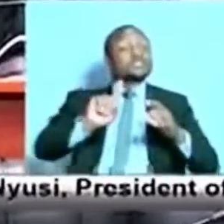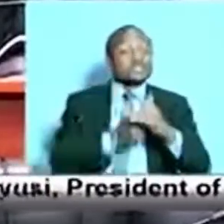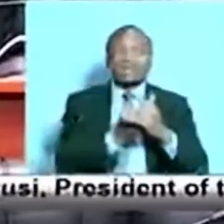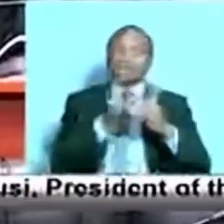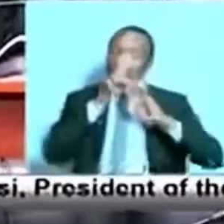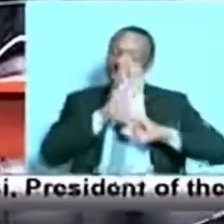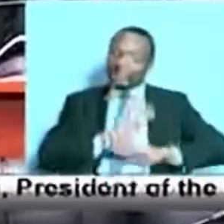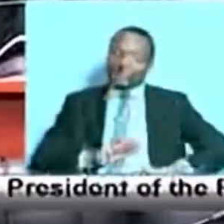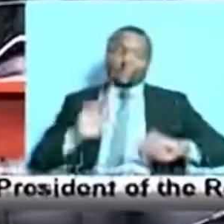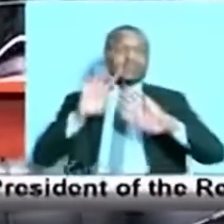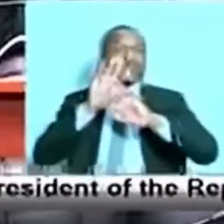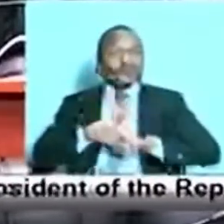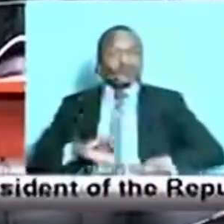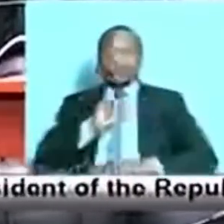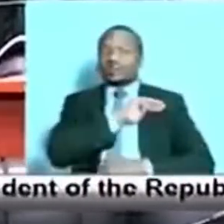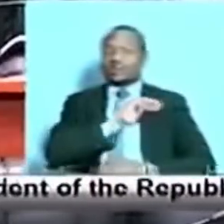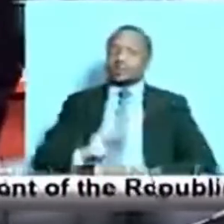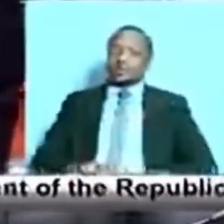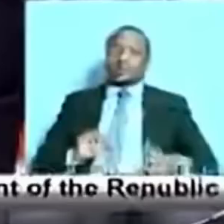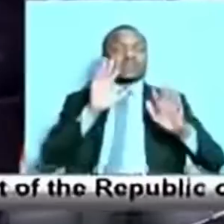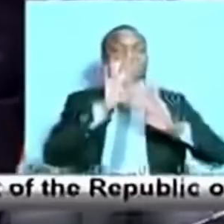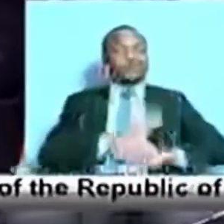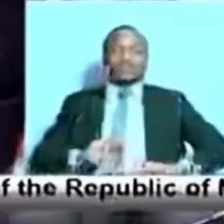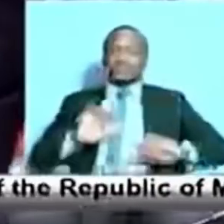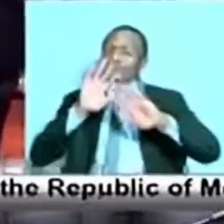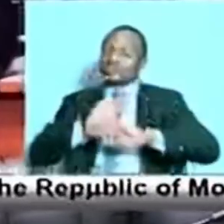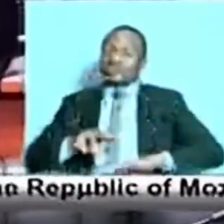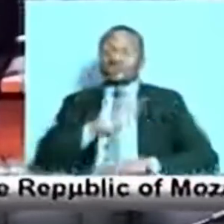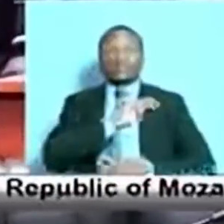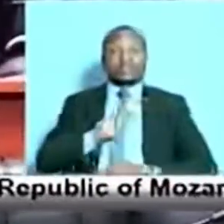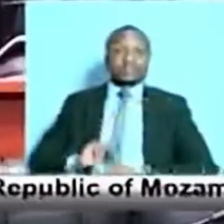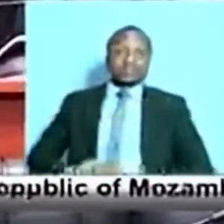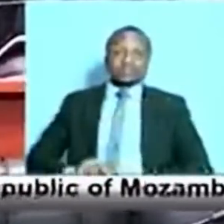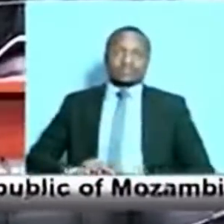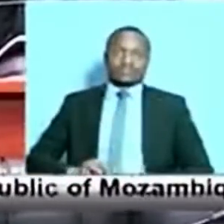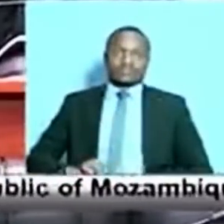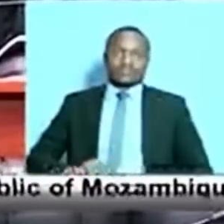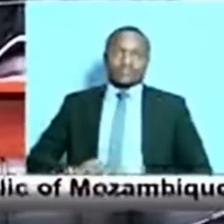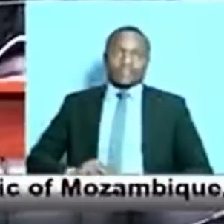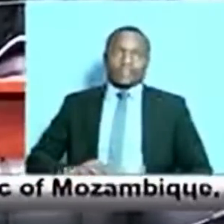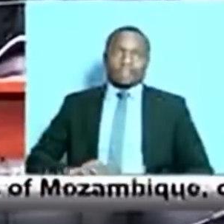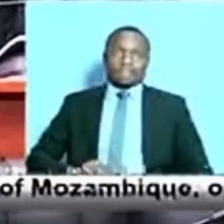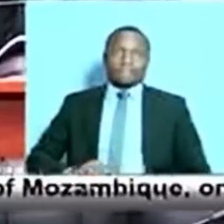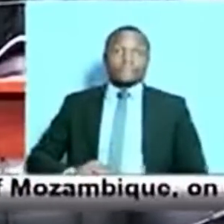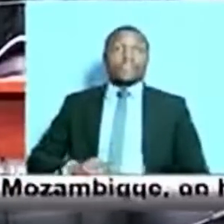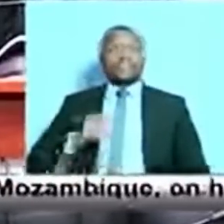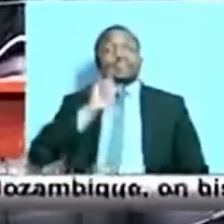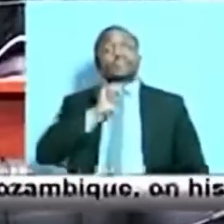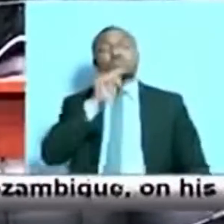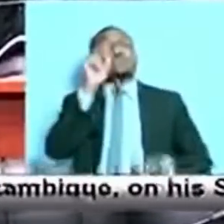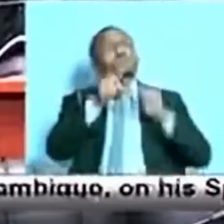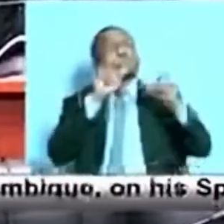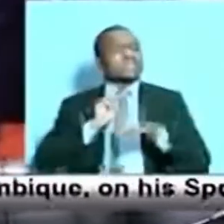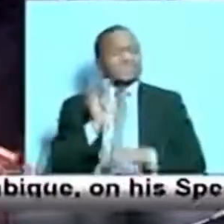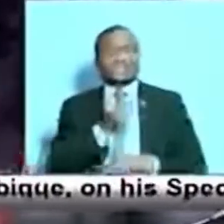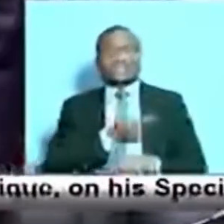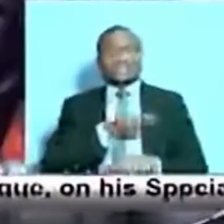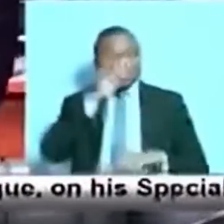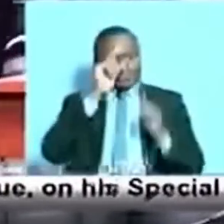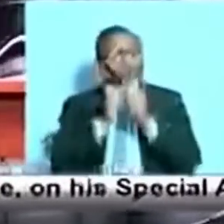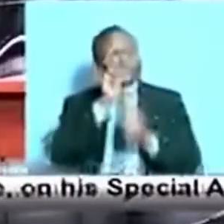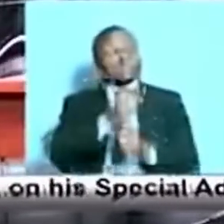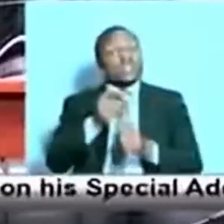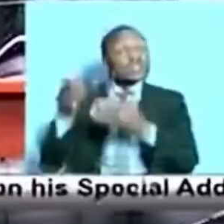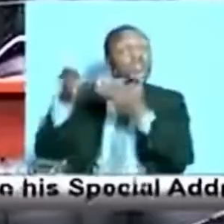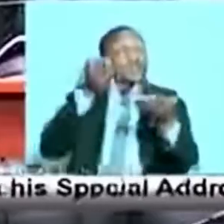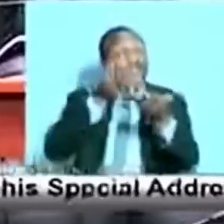pedal of an NTU and start condemning us when they are the ones who brought us to this problem. You